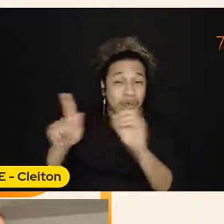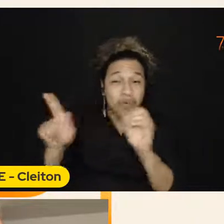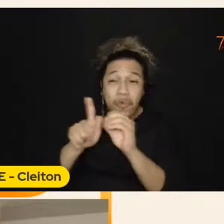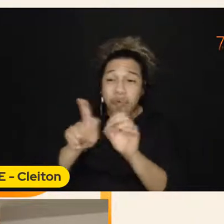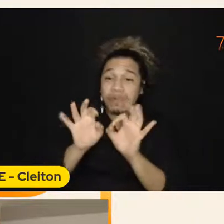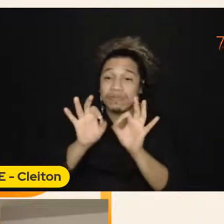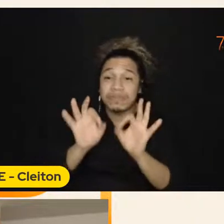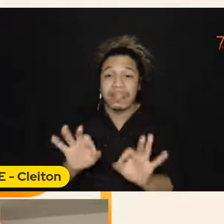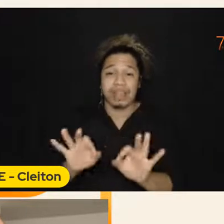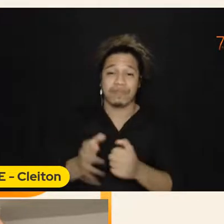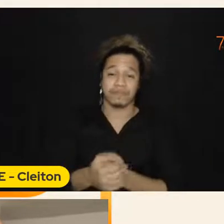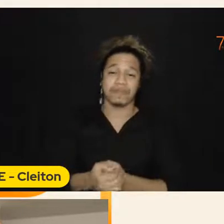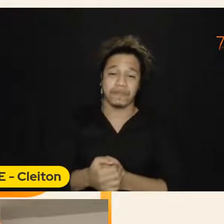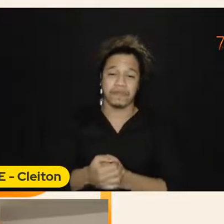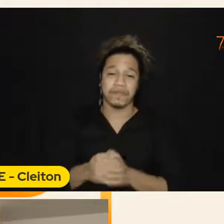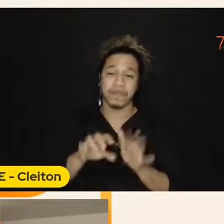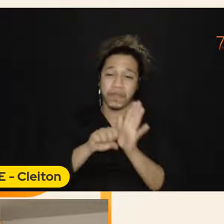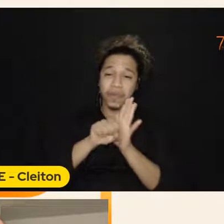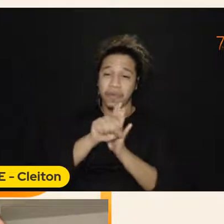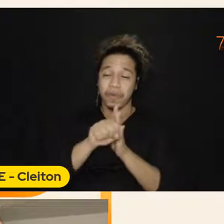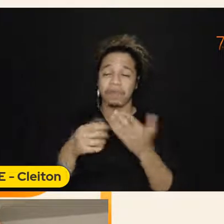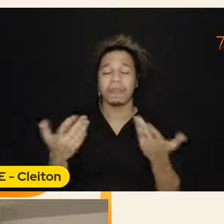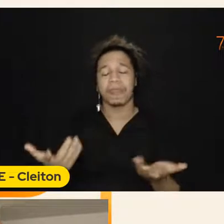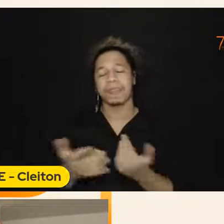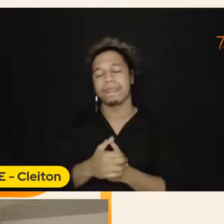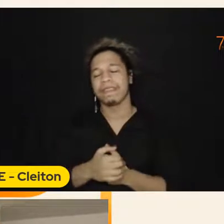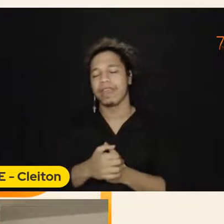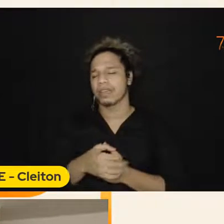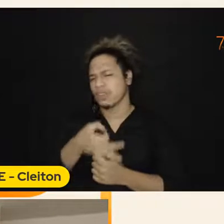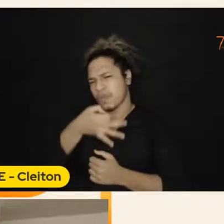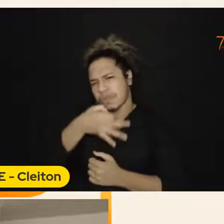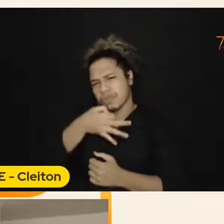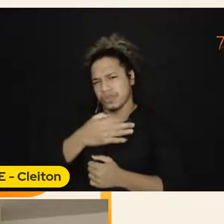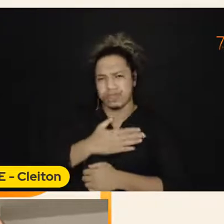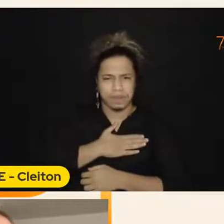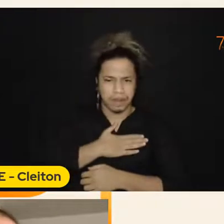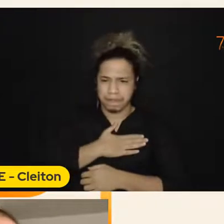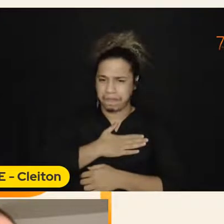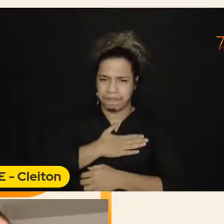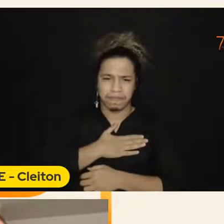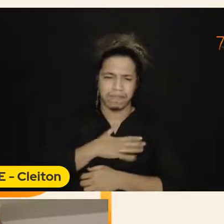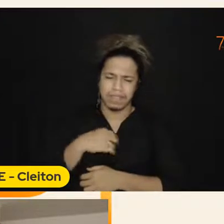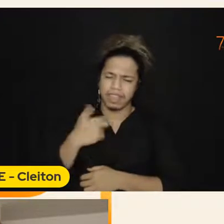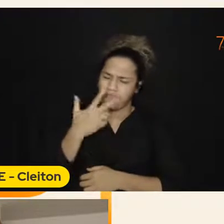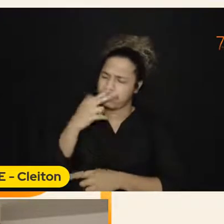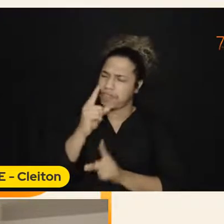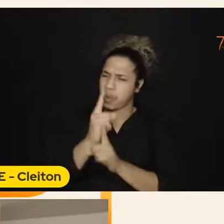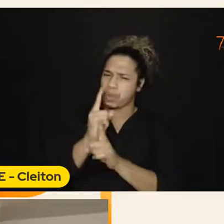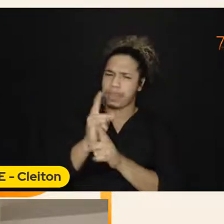I found them. So these are just a few that I would suggest, and I'm sure that you can find lots there.